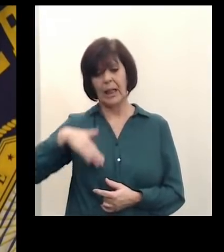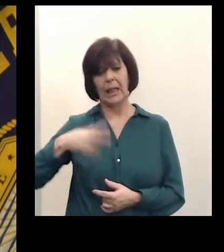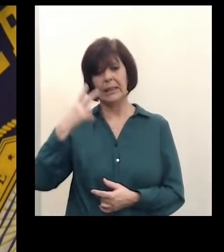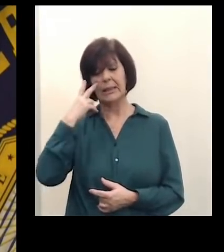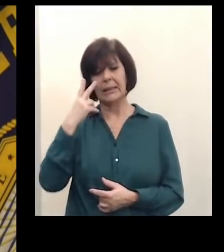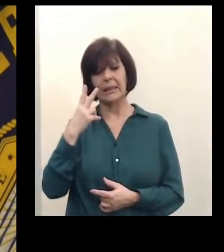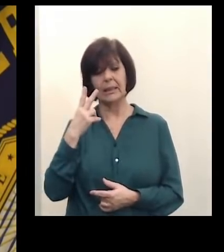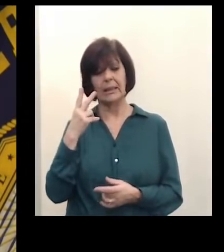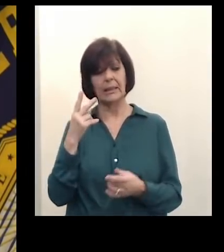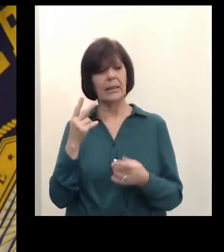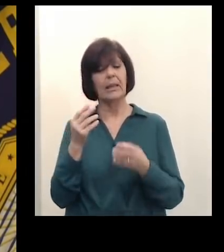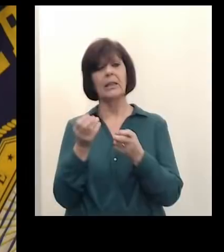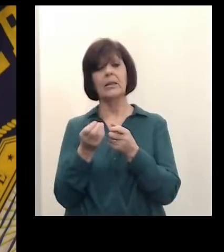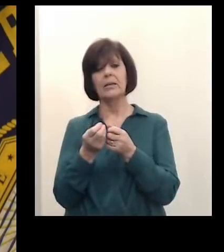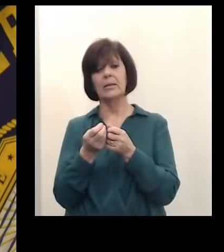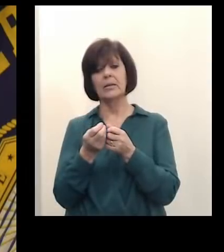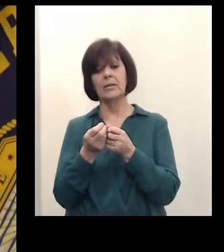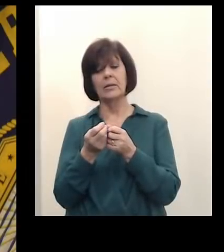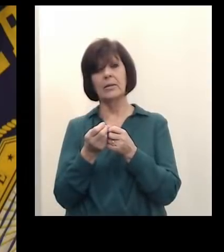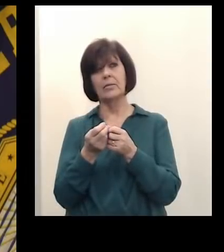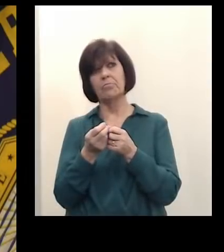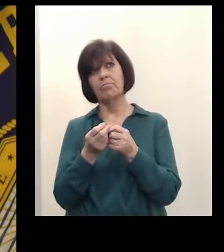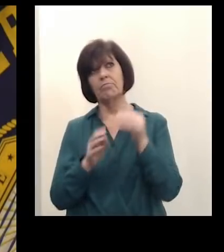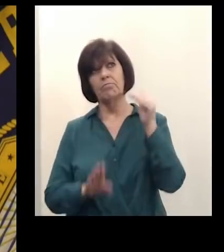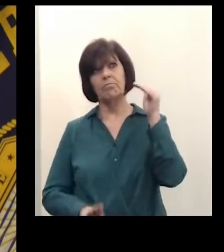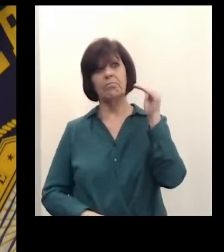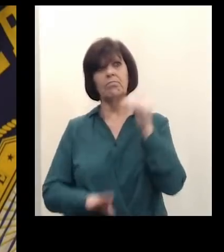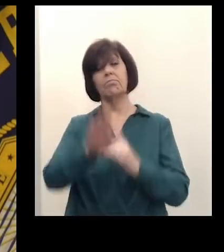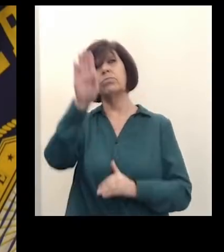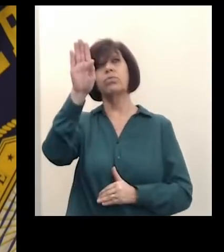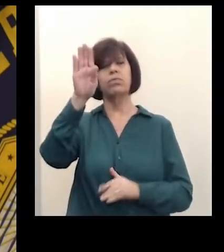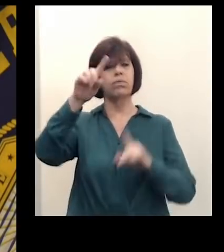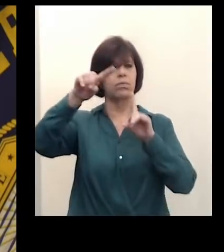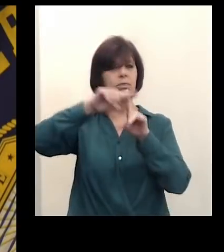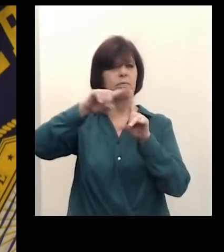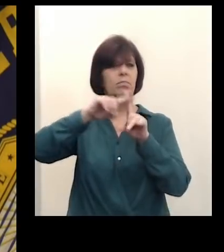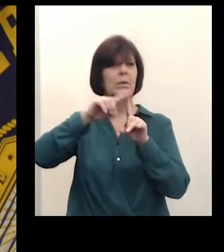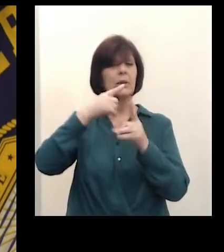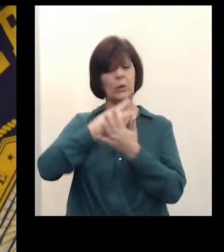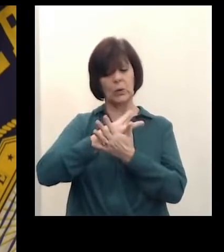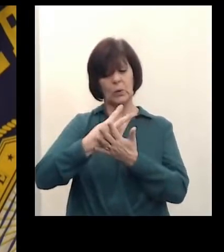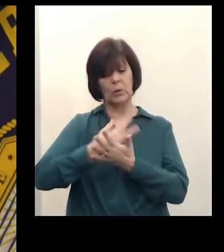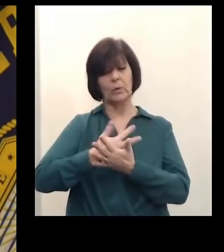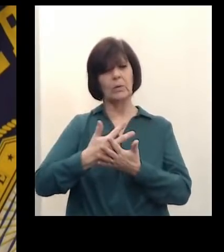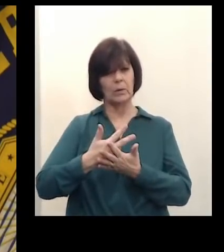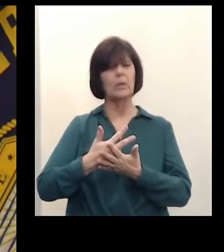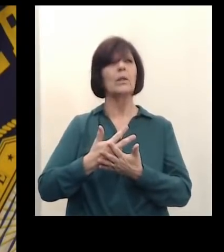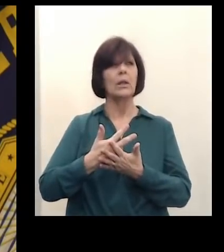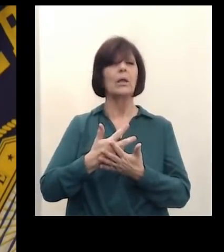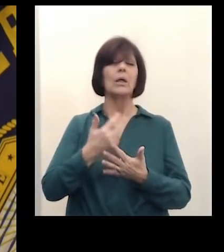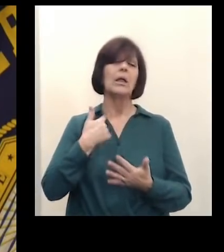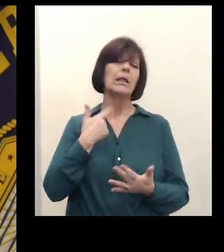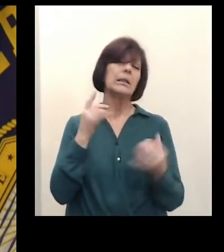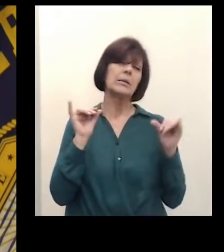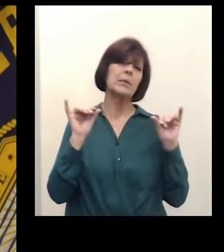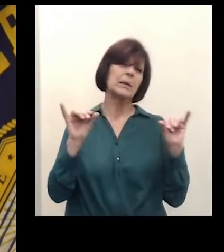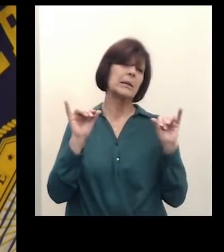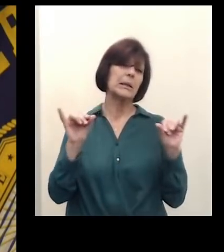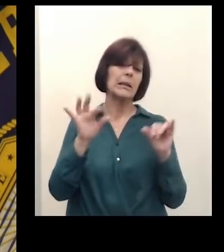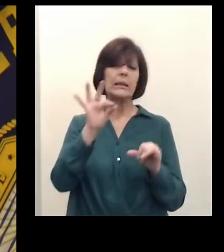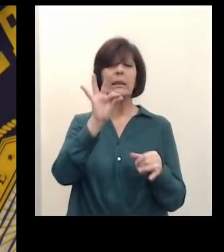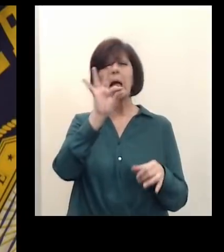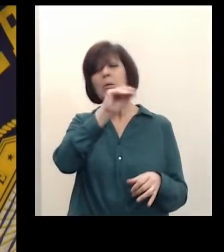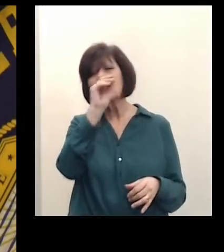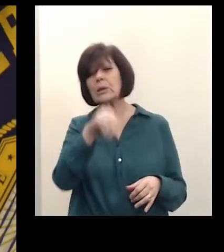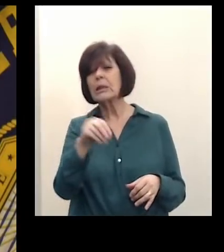in the positivity rate in the last 2 to 3 weeks. We have seen a lot of new cases, but the positivity rate has pretty much stayed in that 9 to 10%